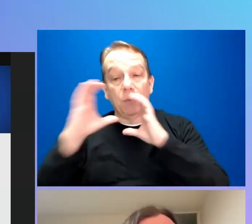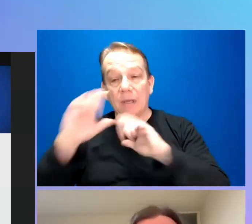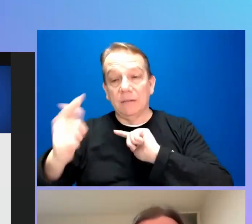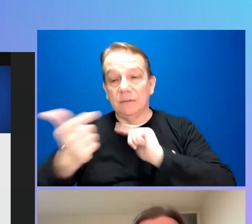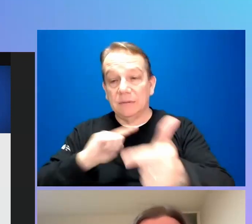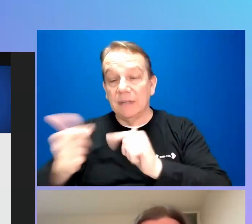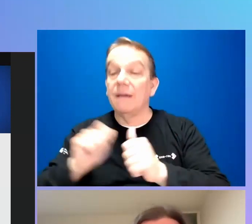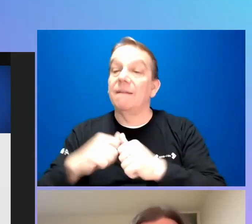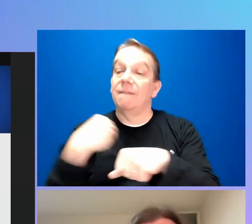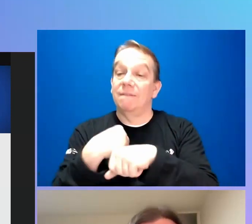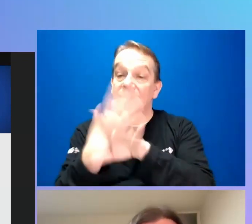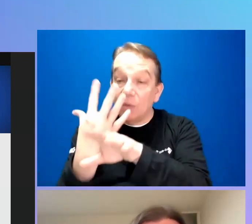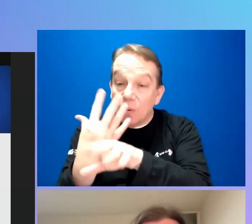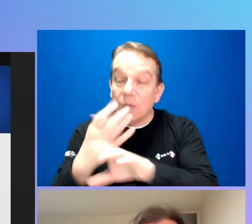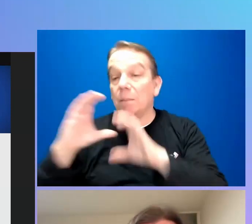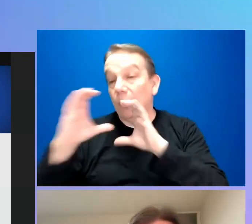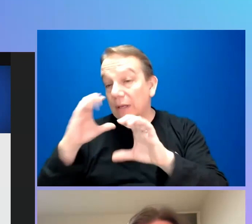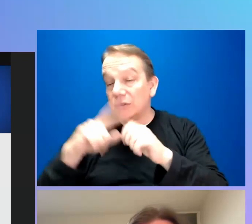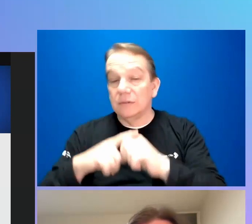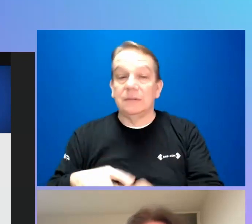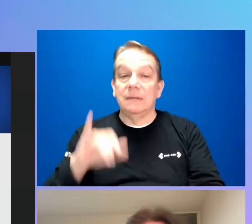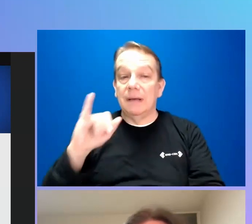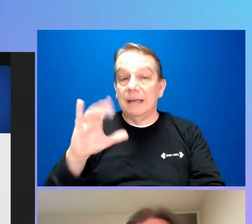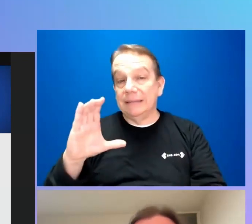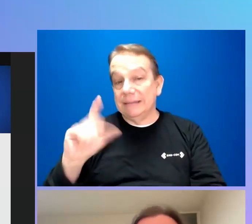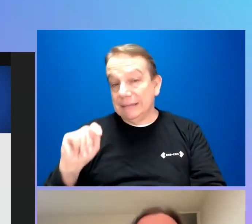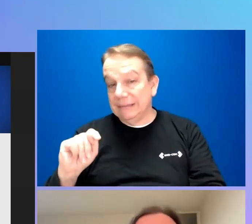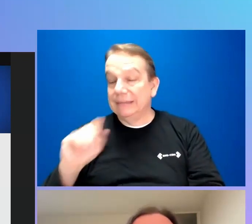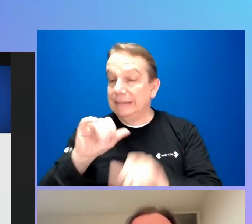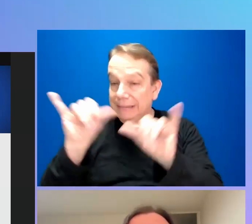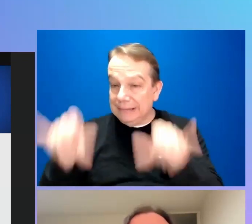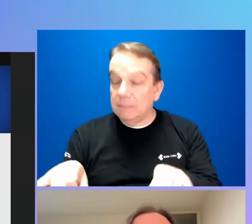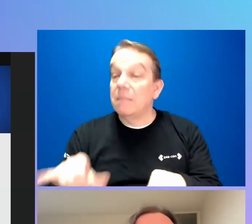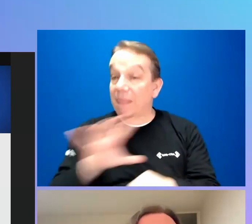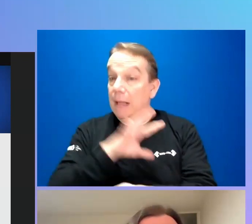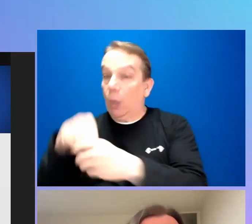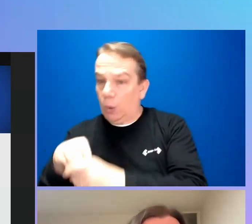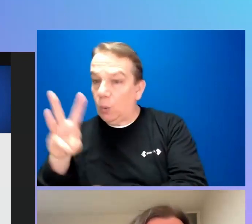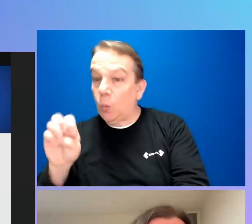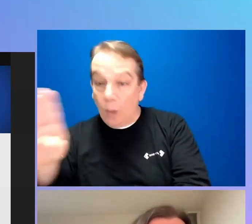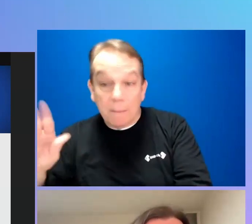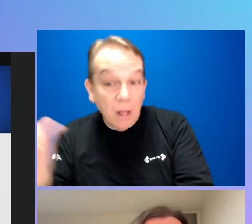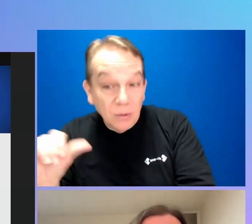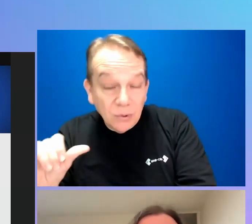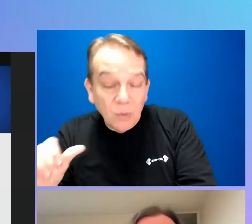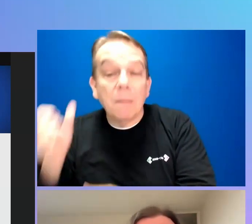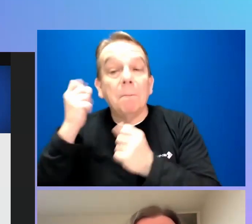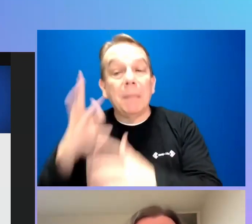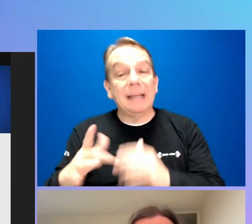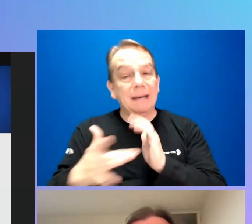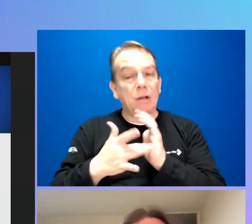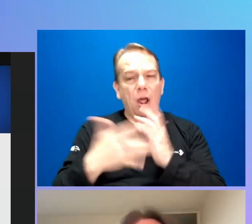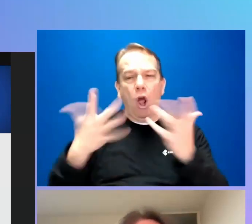capabilities within ICT systems. So that could potentially be web too. There's lots of technologies that have that, and there